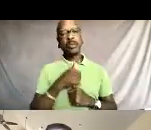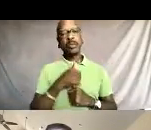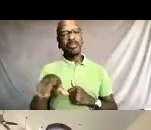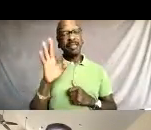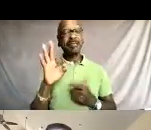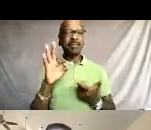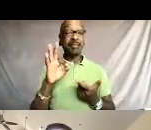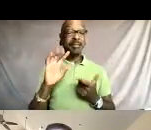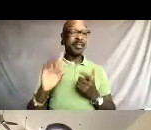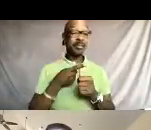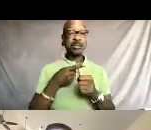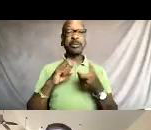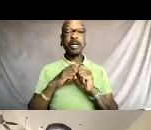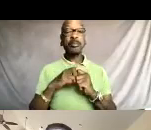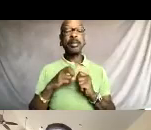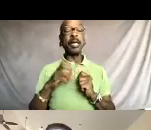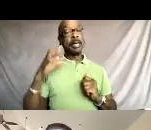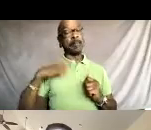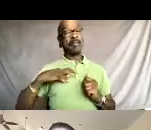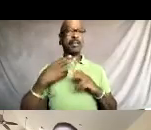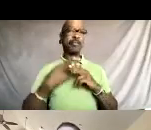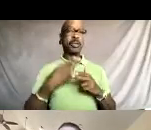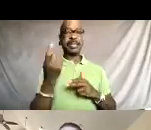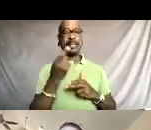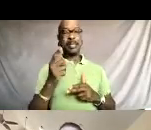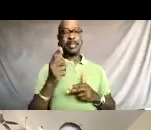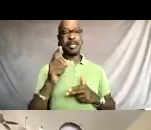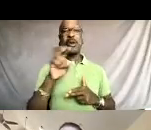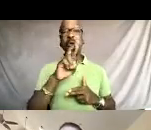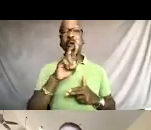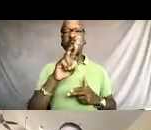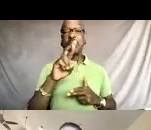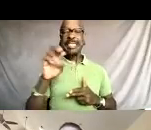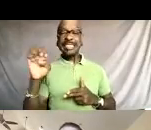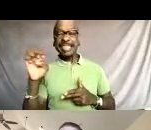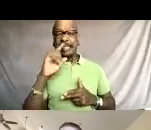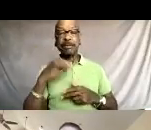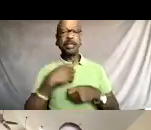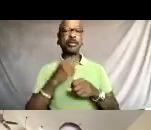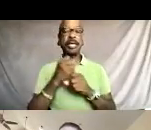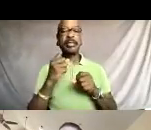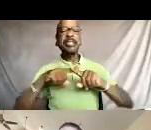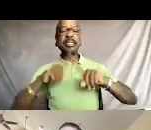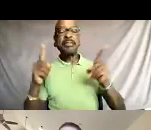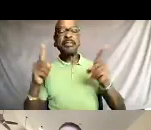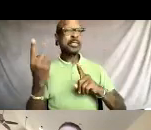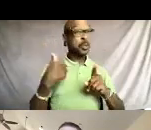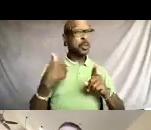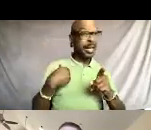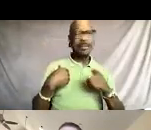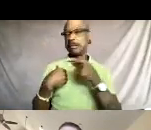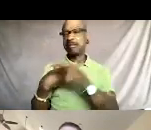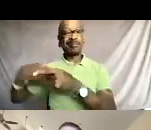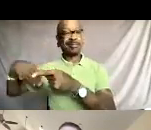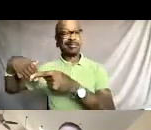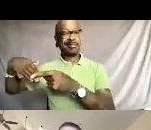we get out of calling something real estate is to create a distinction between someone who has it and someone who doesn't. And if you